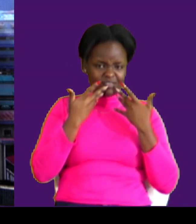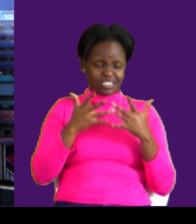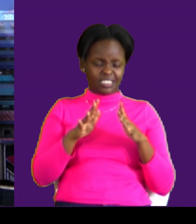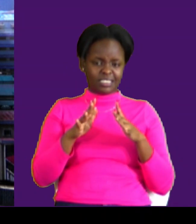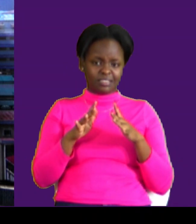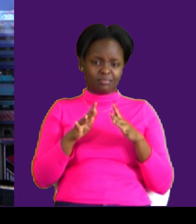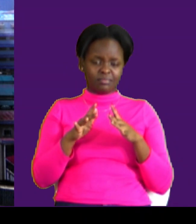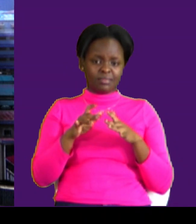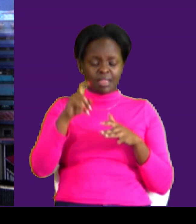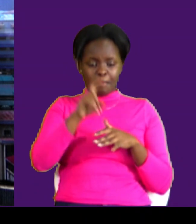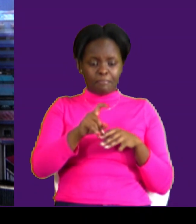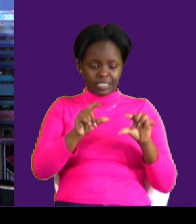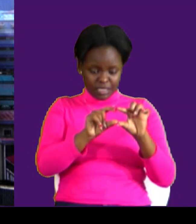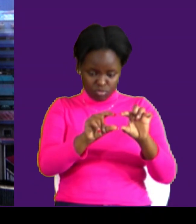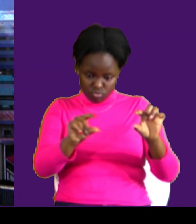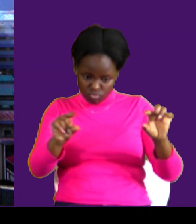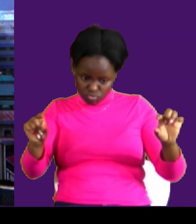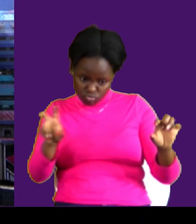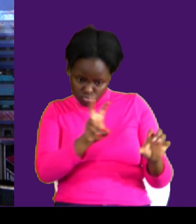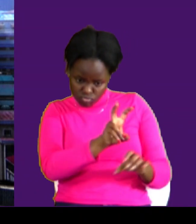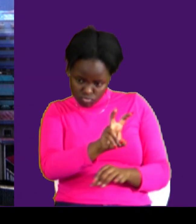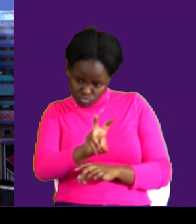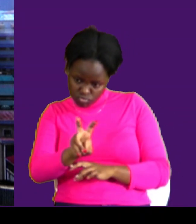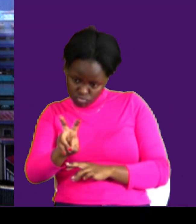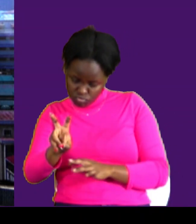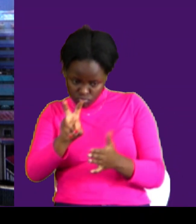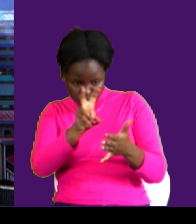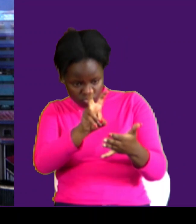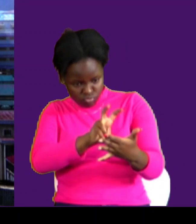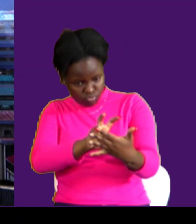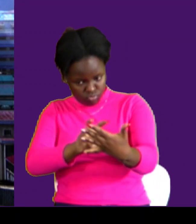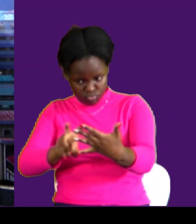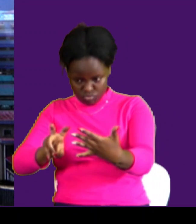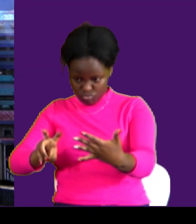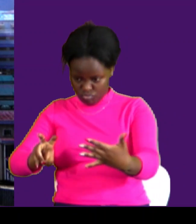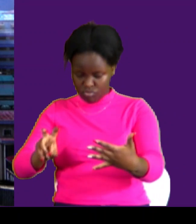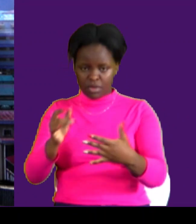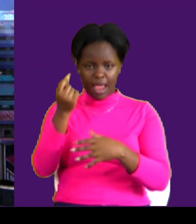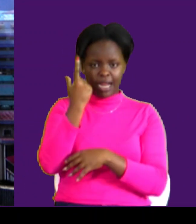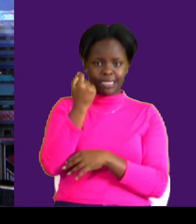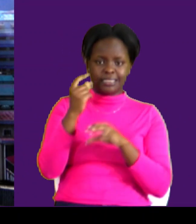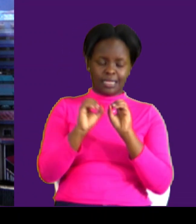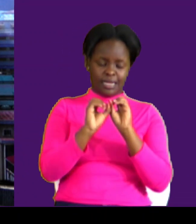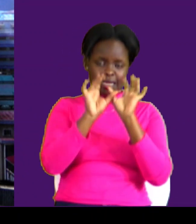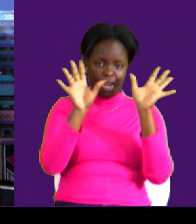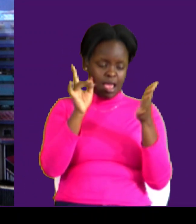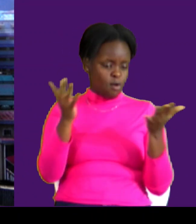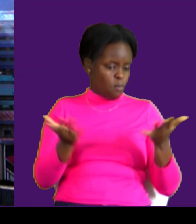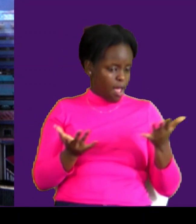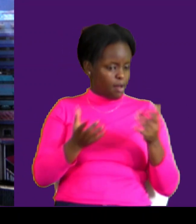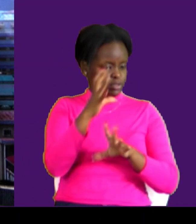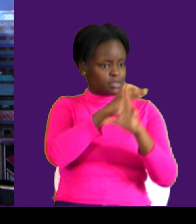So you will have to look at the captions, you'll have to look at the bottom ticker tape lines, so that you understand where was the